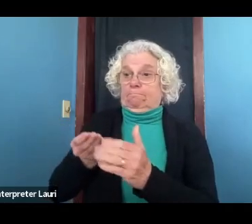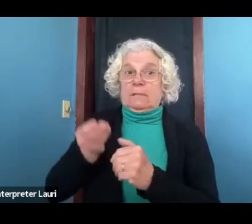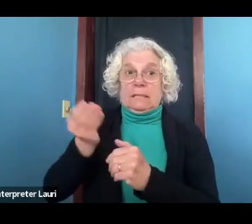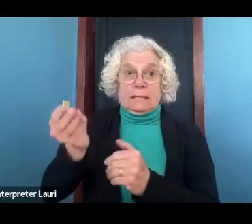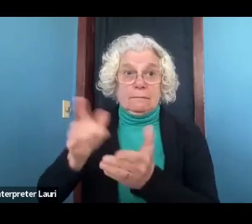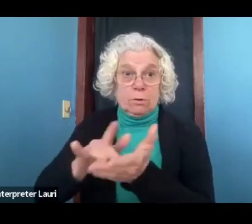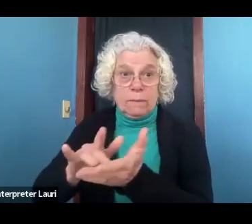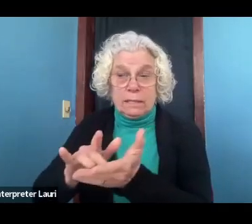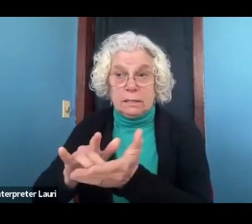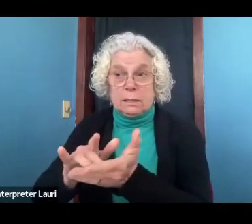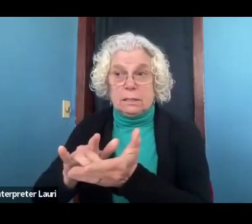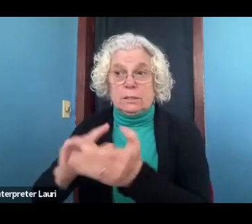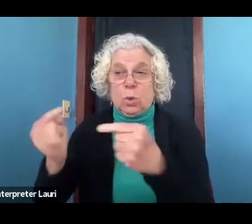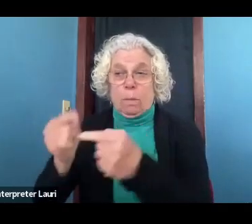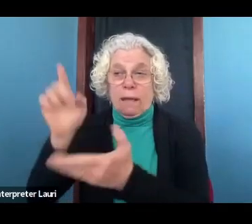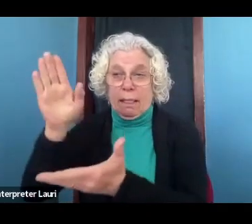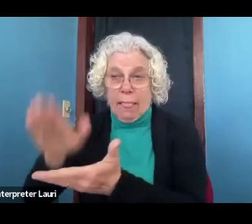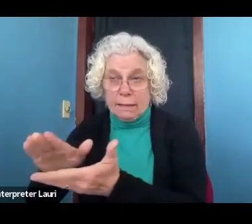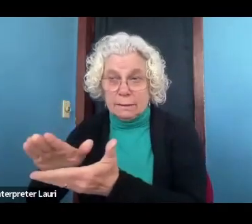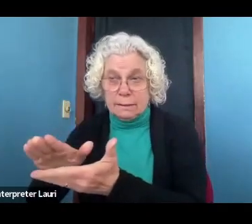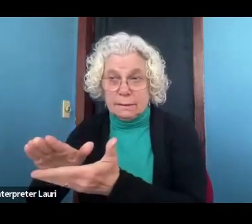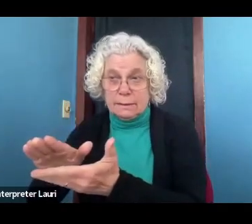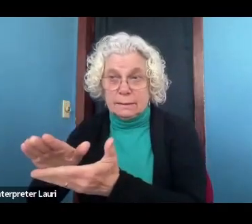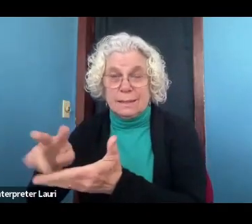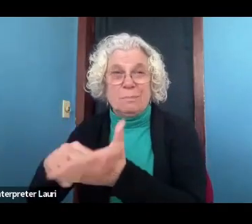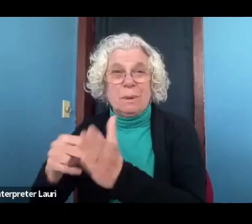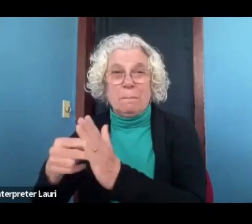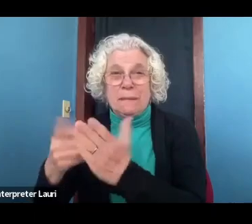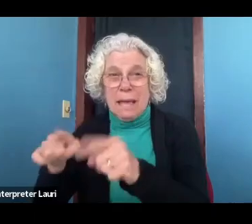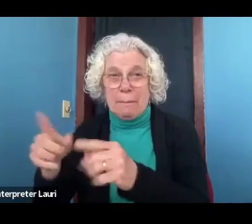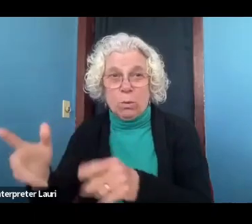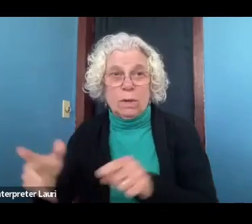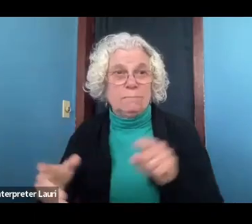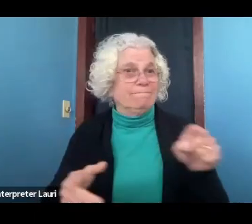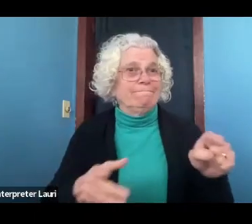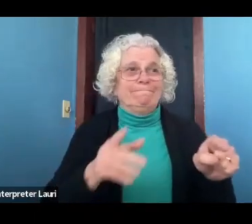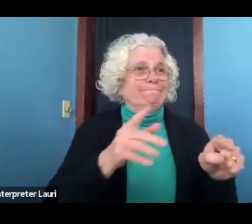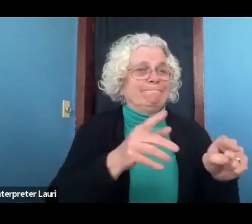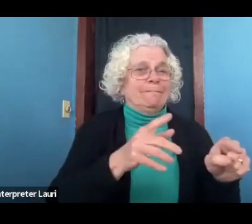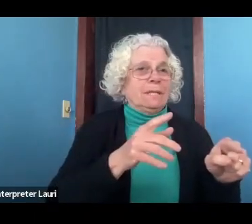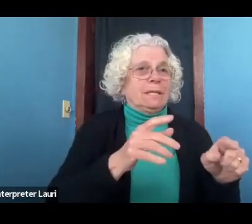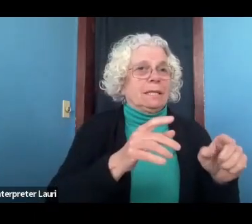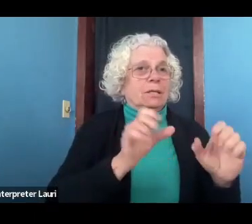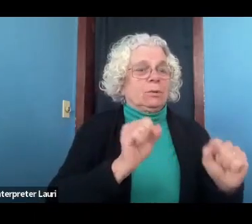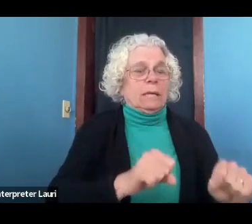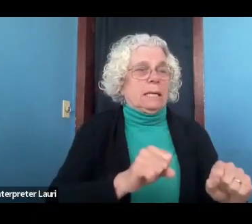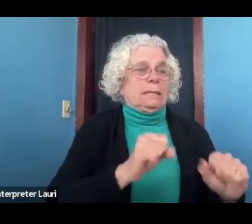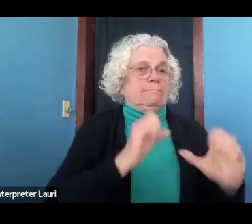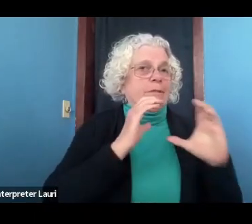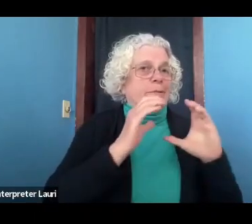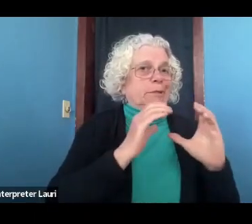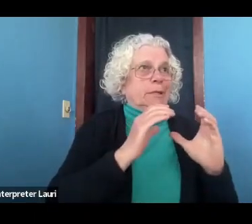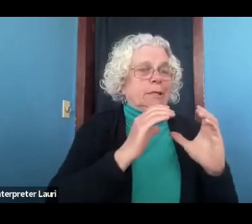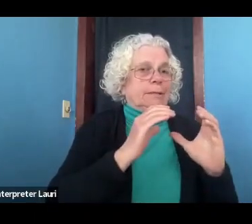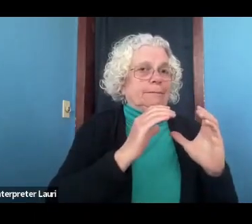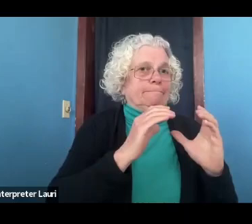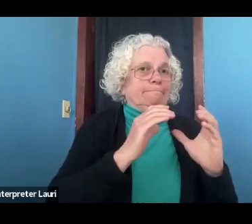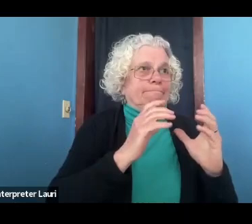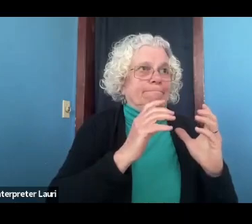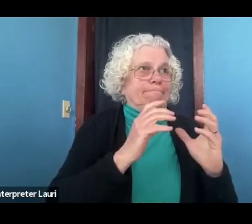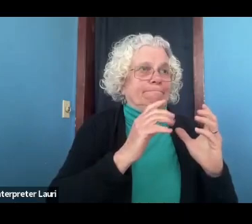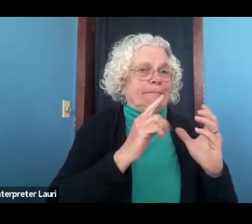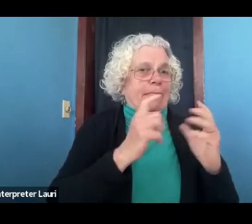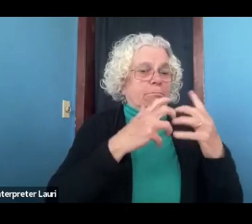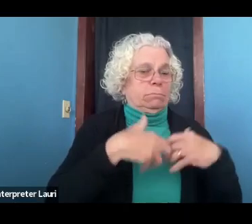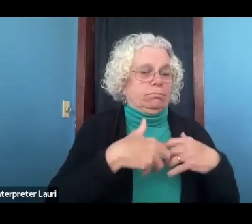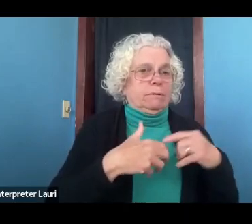that end of life communication if you wanted it to happen. But there might be some middle ground. And you can talk